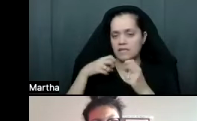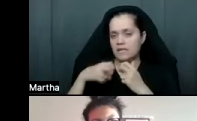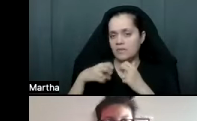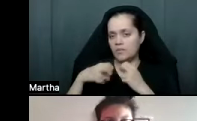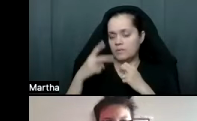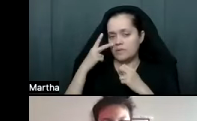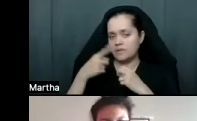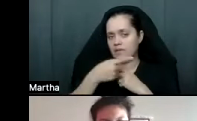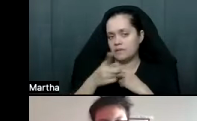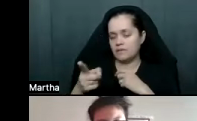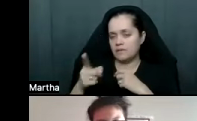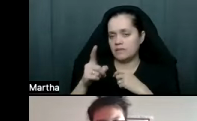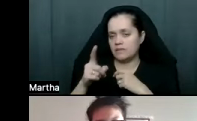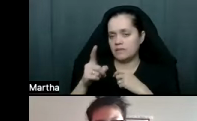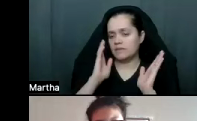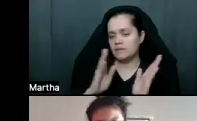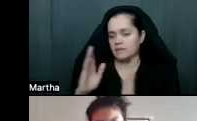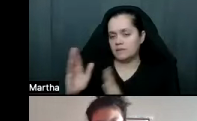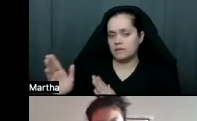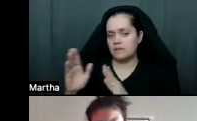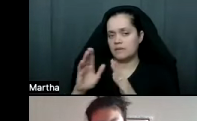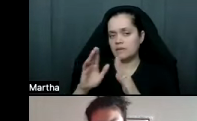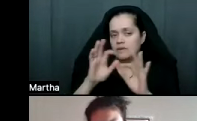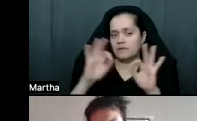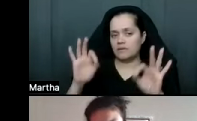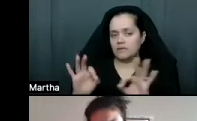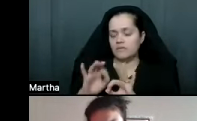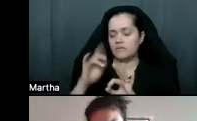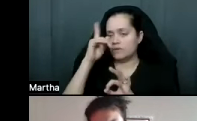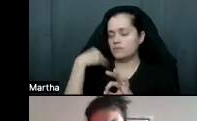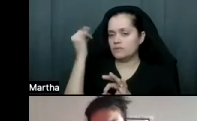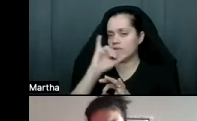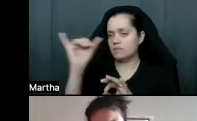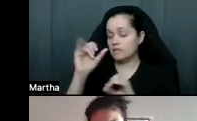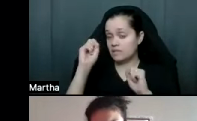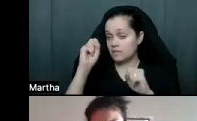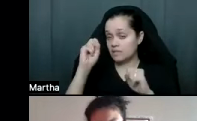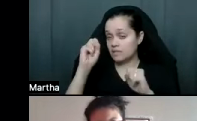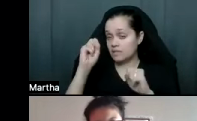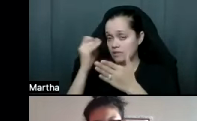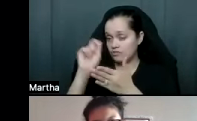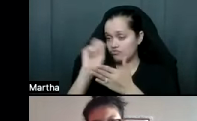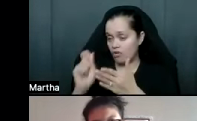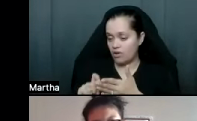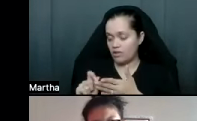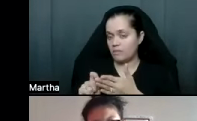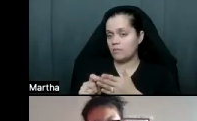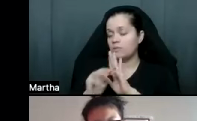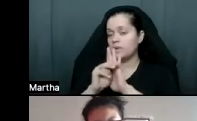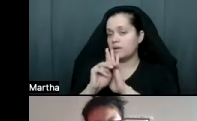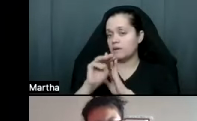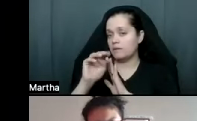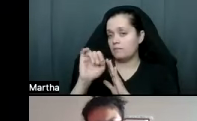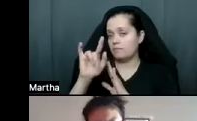urban patterns. The form is, what do American cities look like? Could we draw them up could we draw models that we